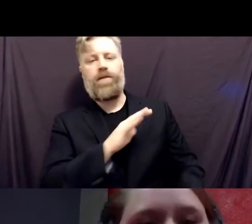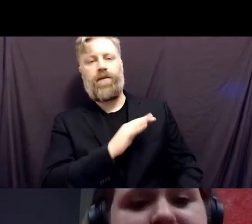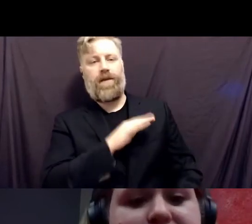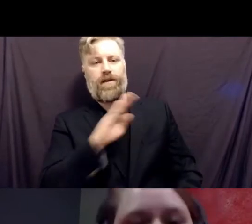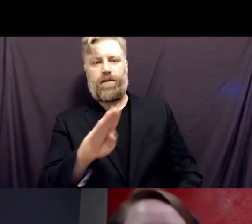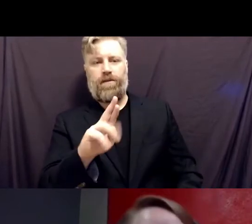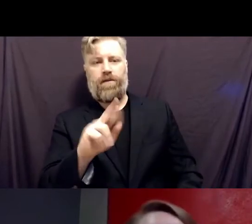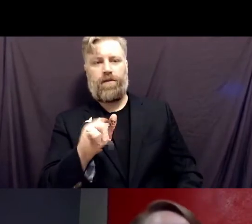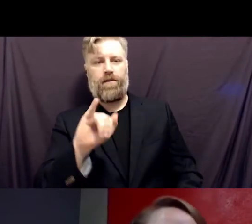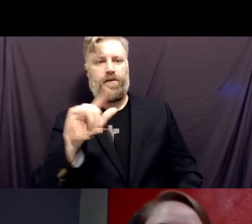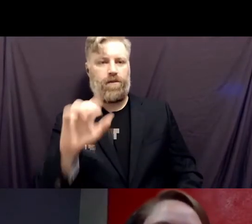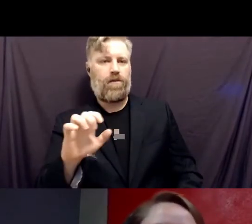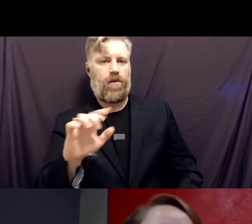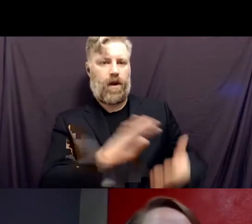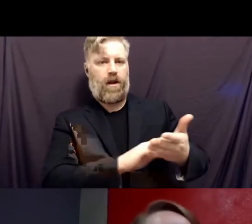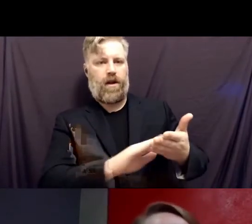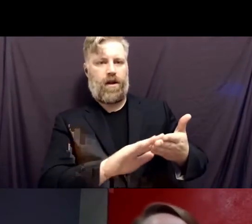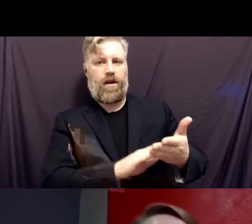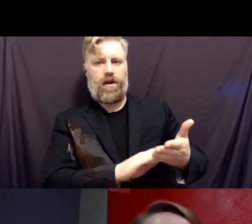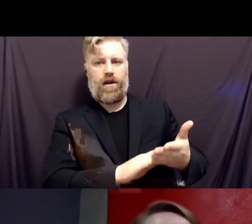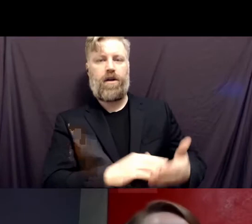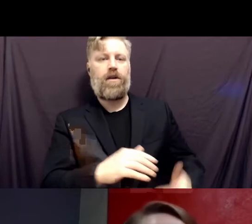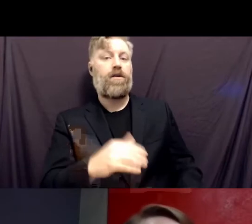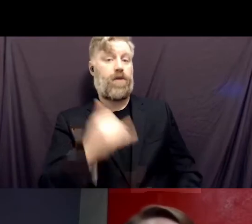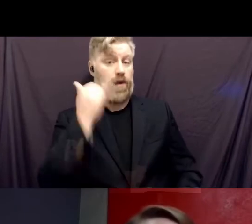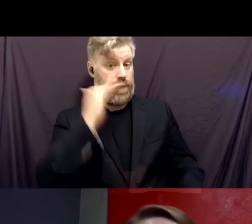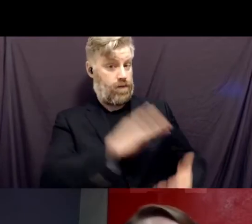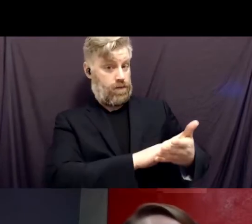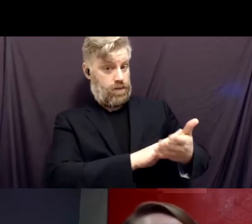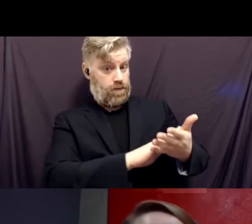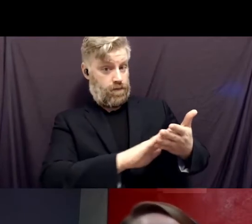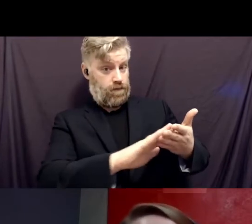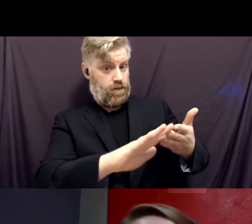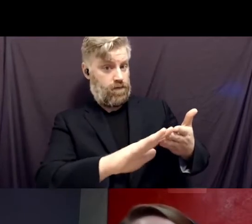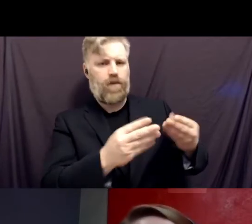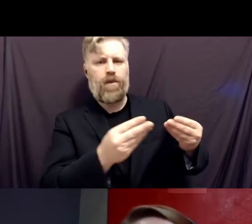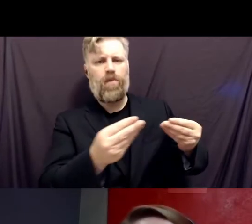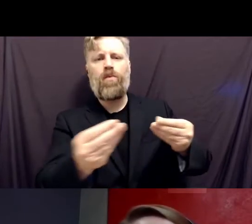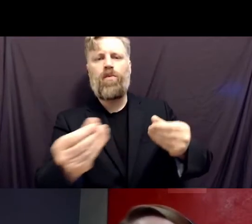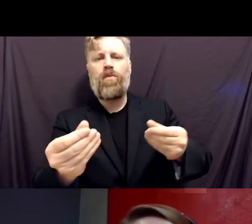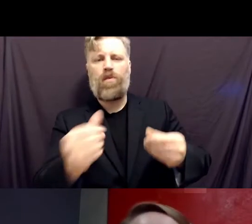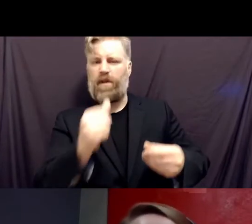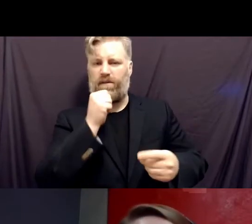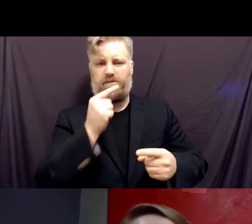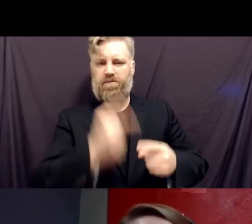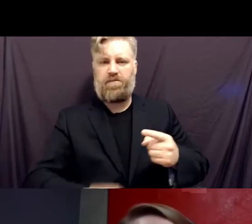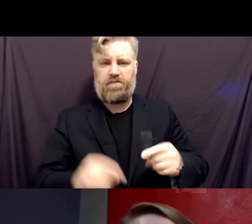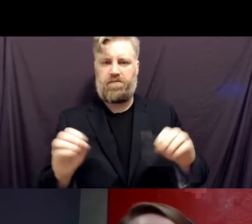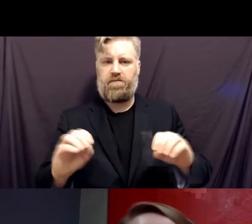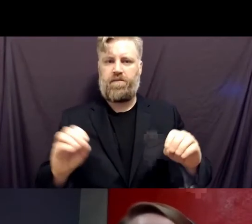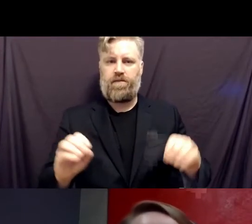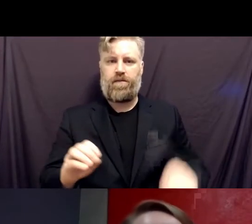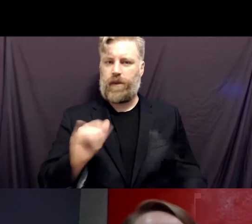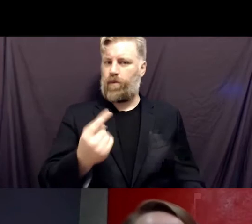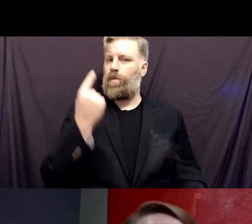Braille. And when your fingers run over the Braille, it is light to the touch. And so it's the